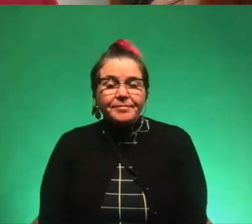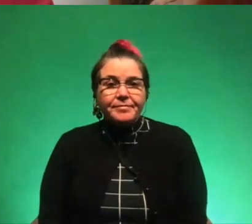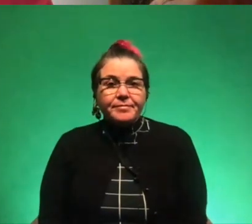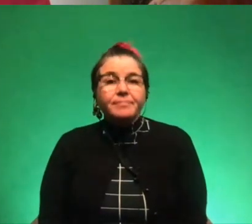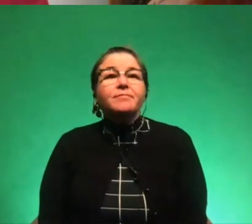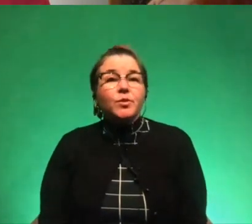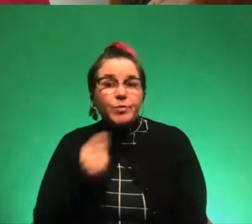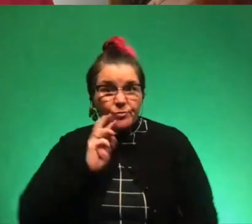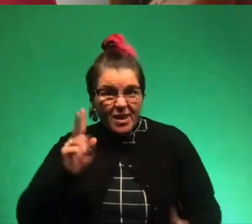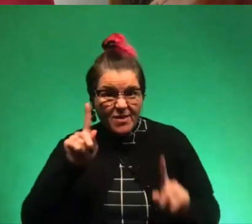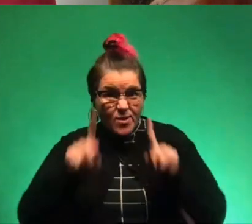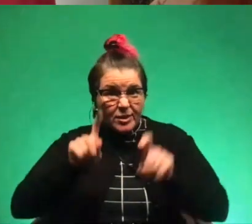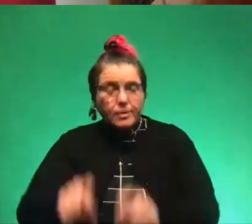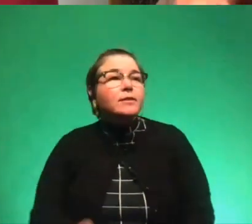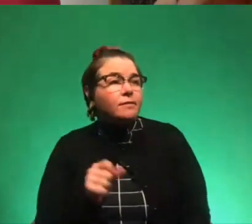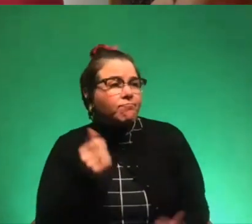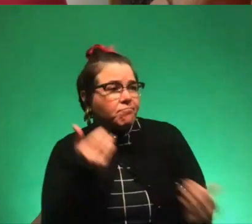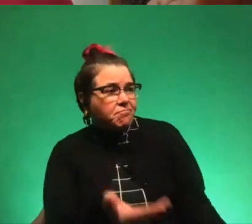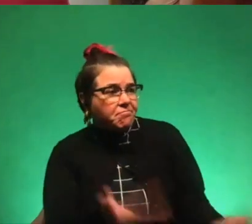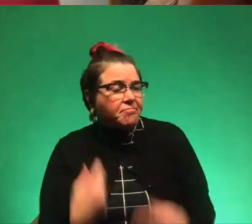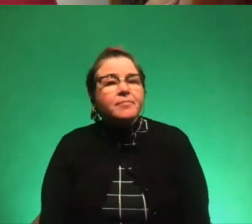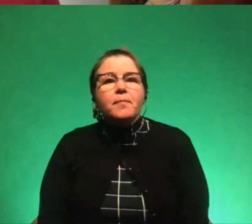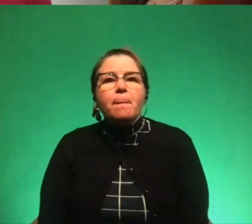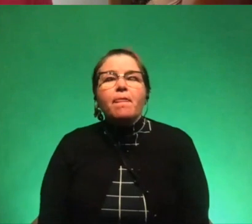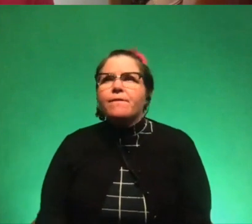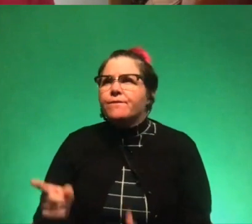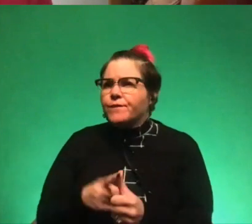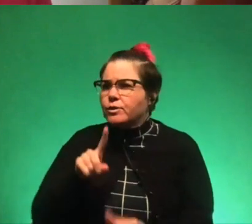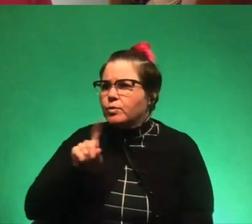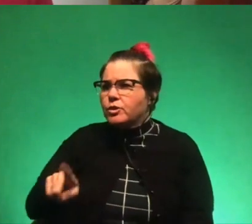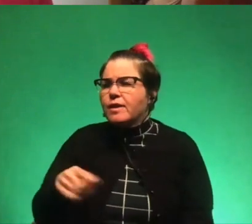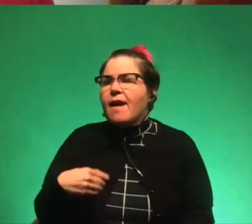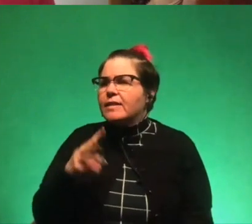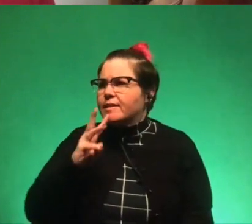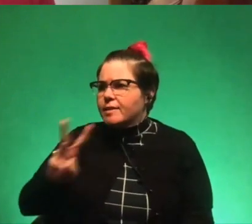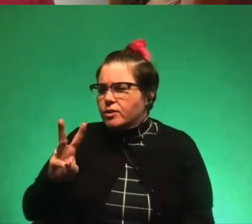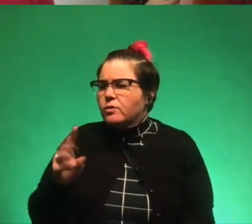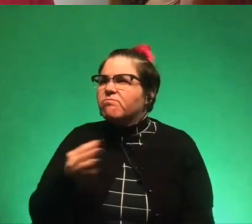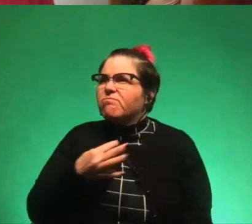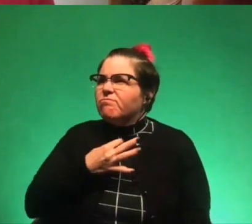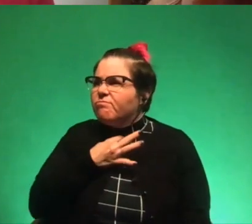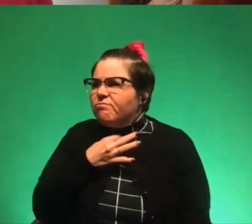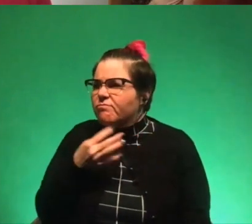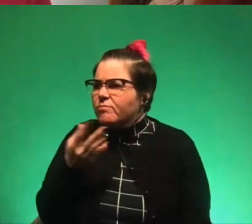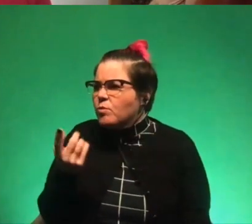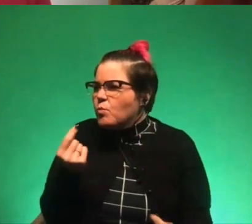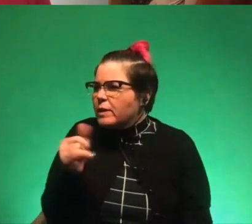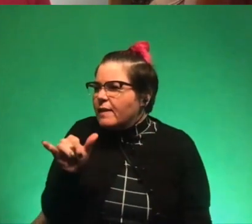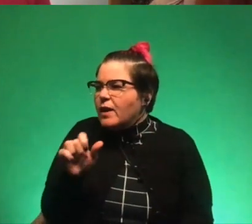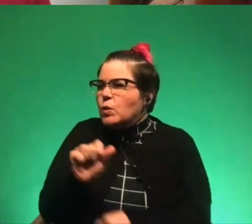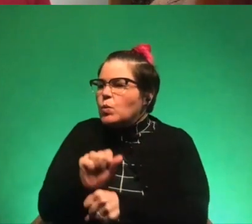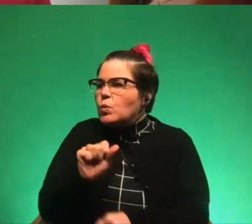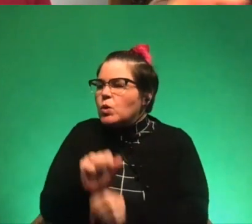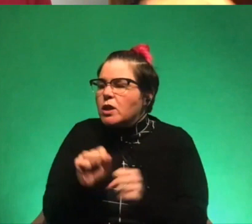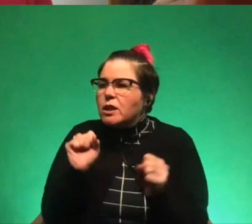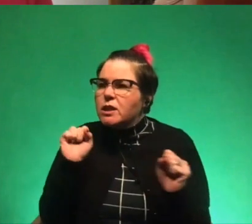Cool, you ready for questions? Great. Yeah, let's do it. All right. So the first question, we've got a 6-year-old who would like to know What's it like to work in such a